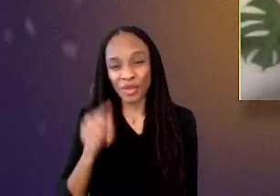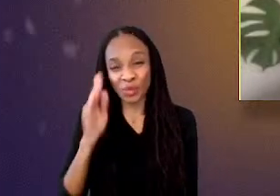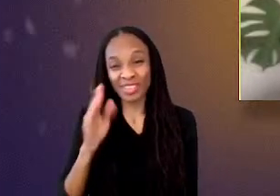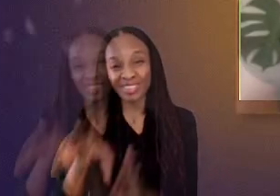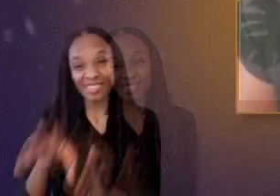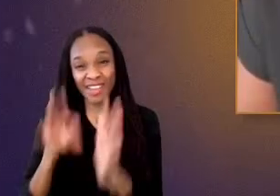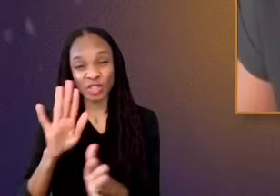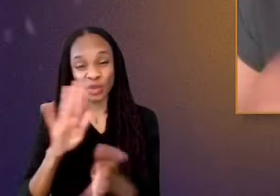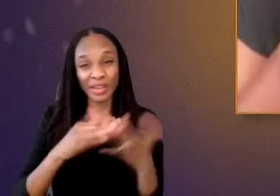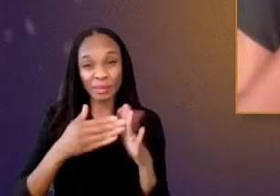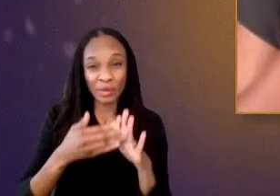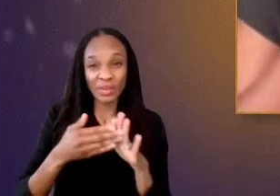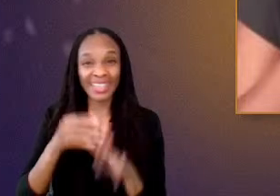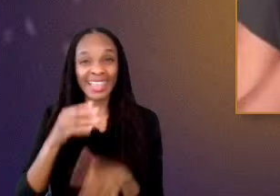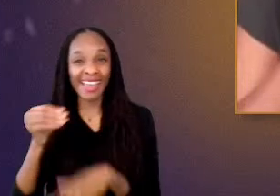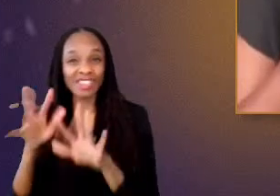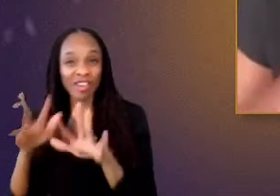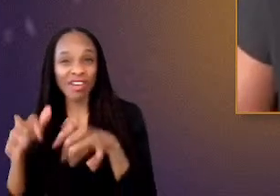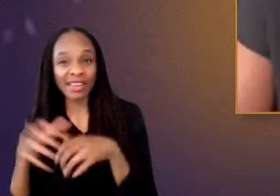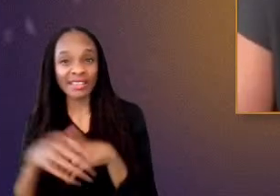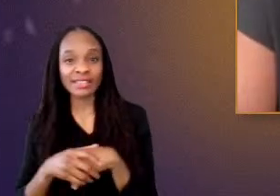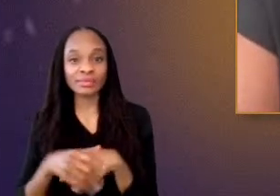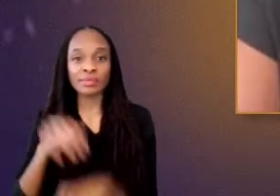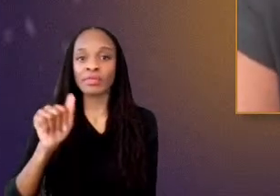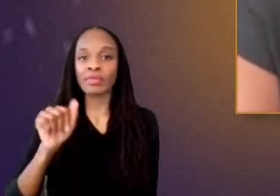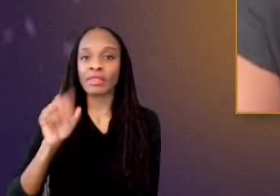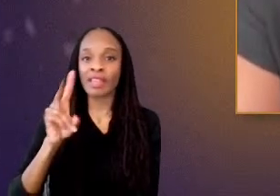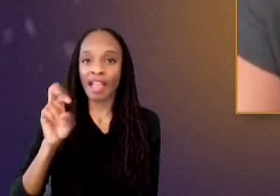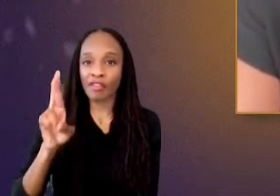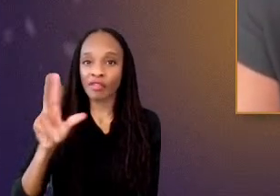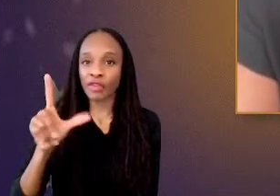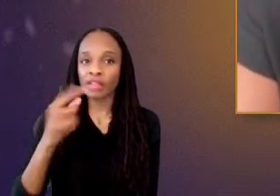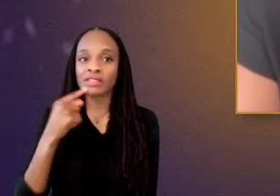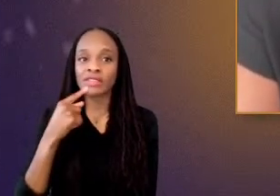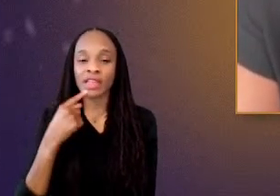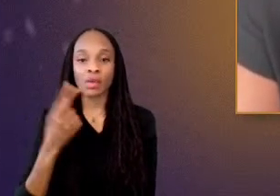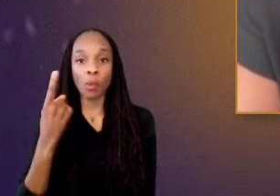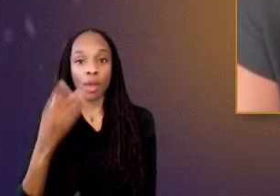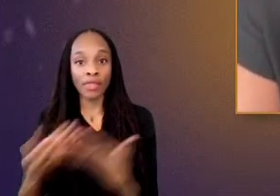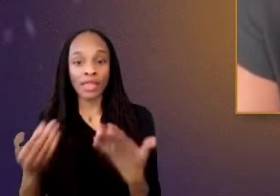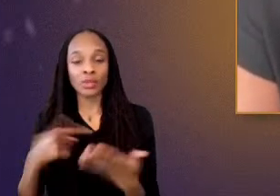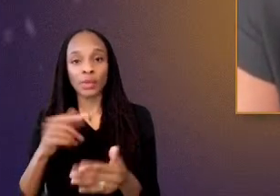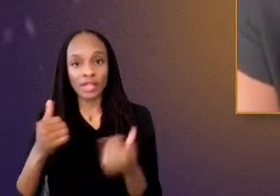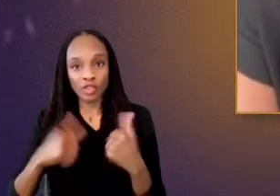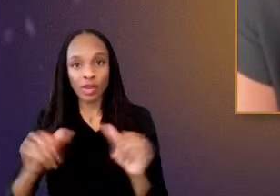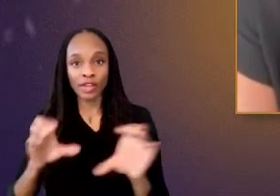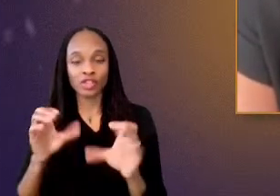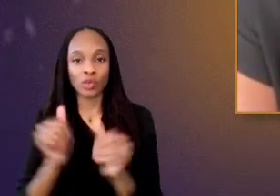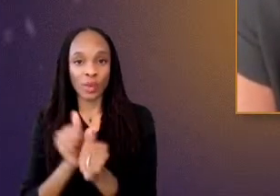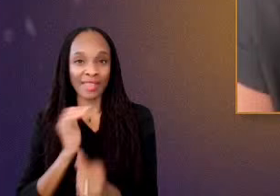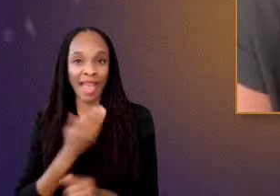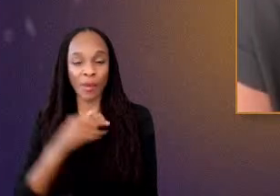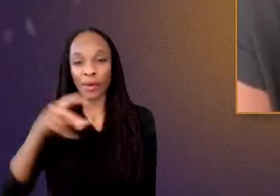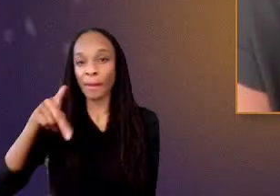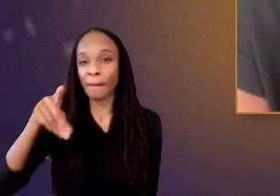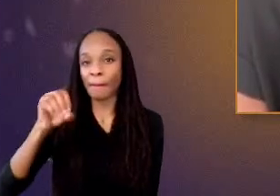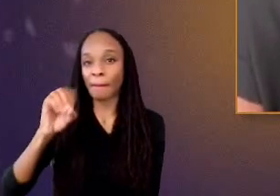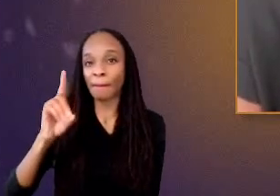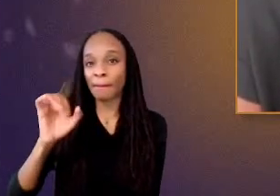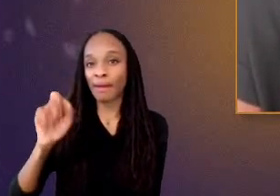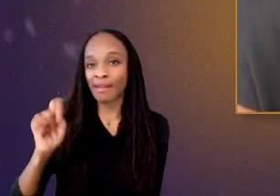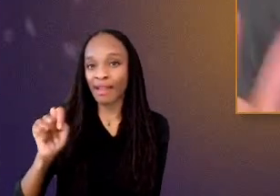audience. One of the things that we really tried to do on the Distribution Advocates podcast is number